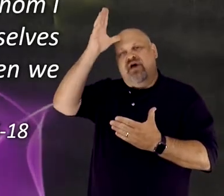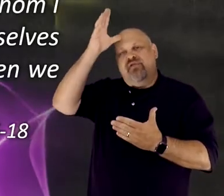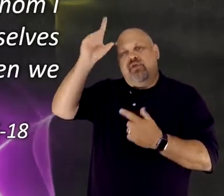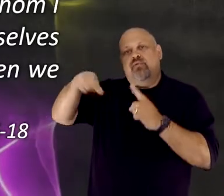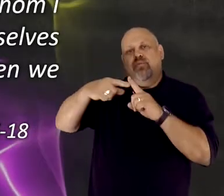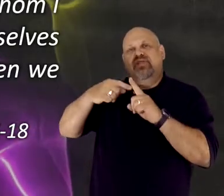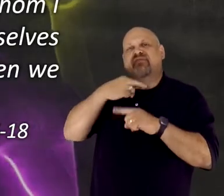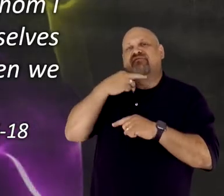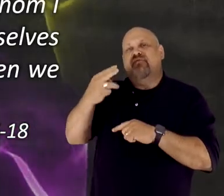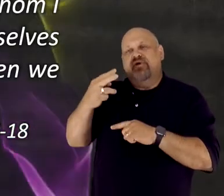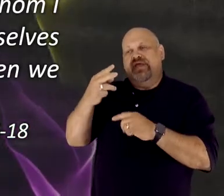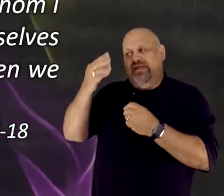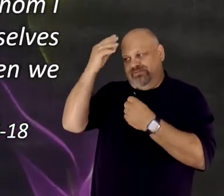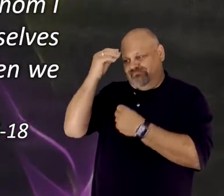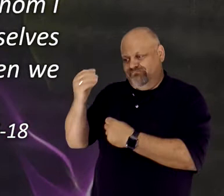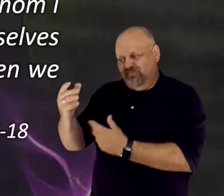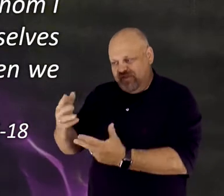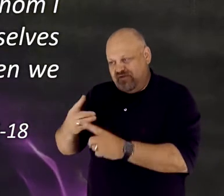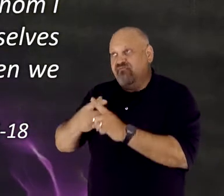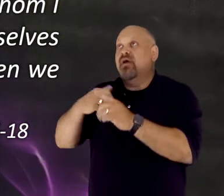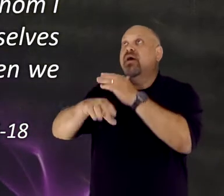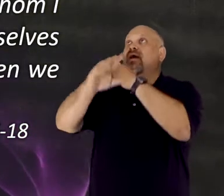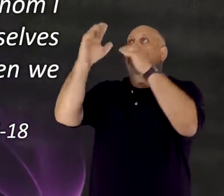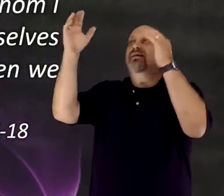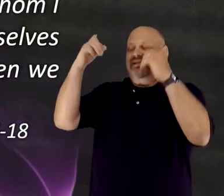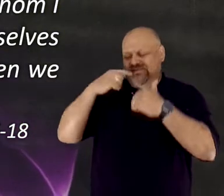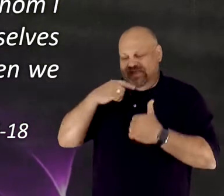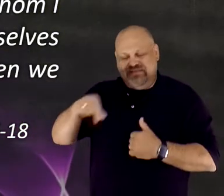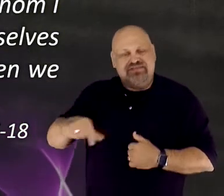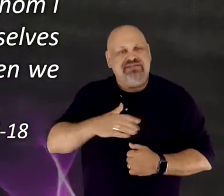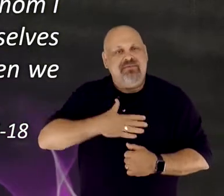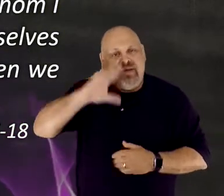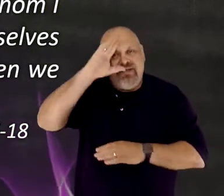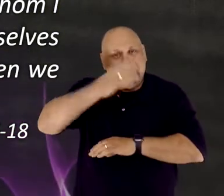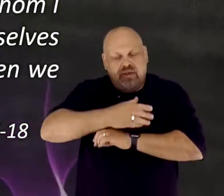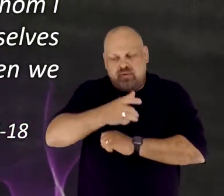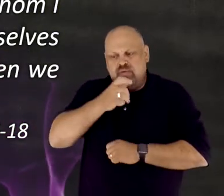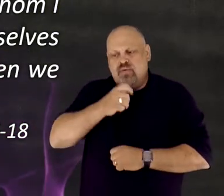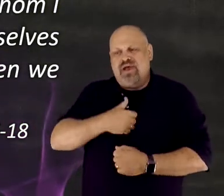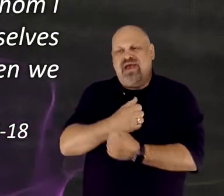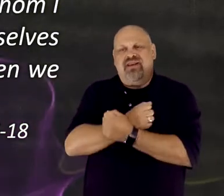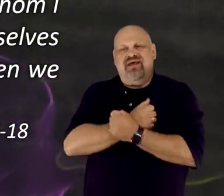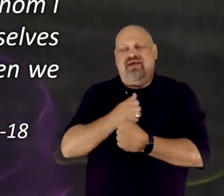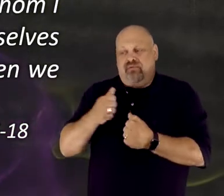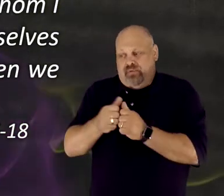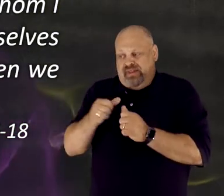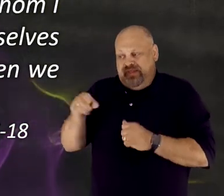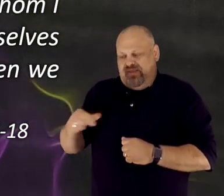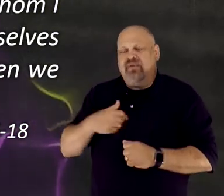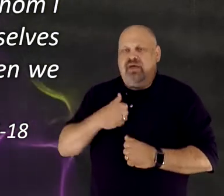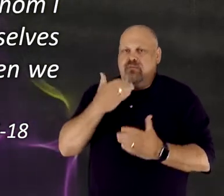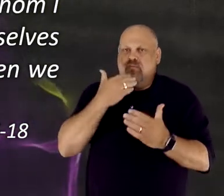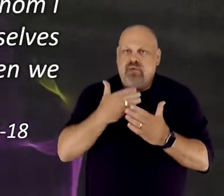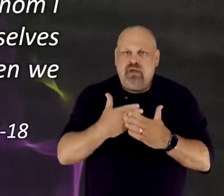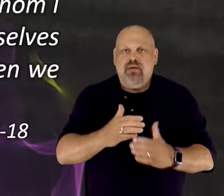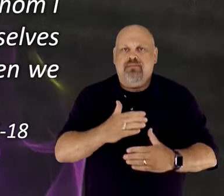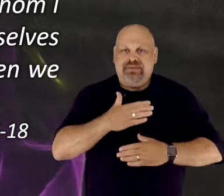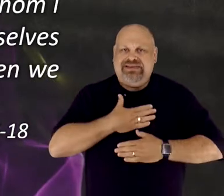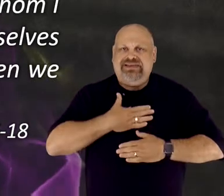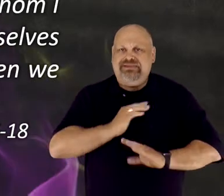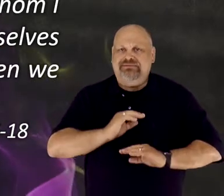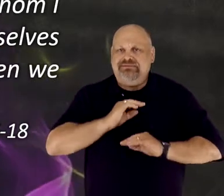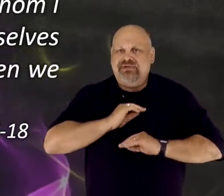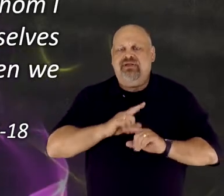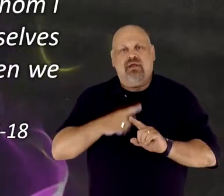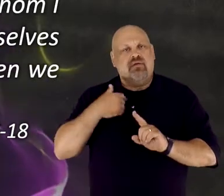to him from the majestic glory, saying, 'This is my Son whom I love. With him I am well pleased.' We